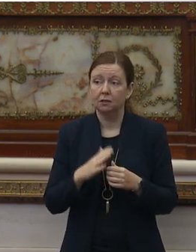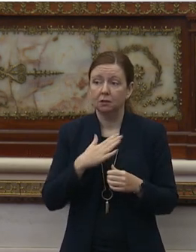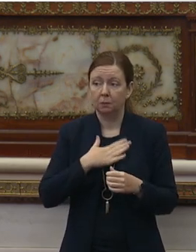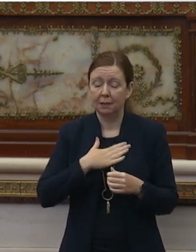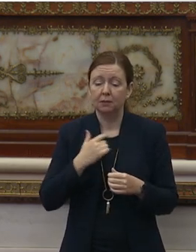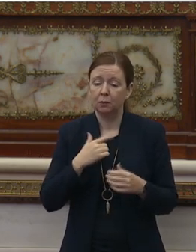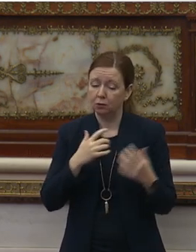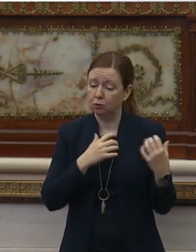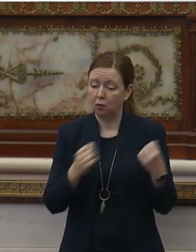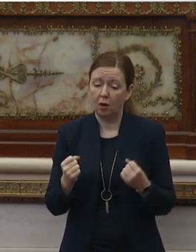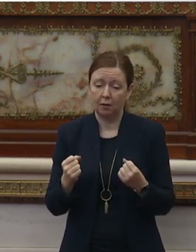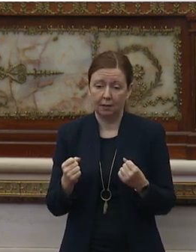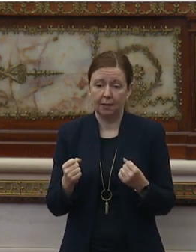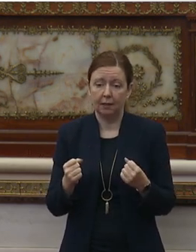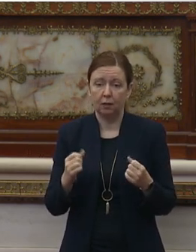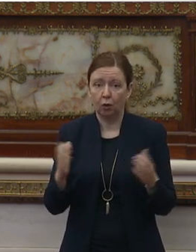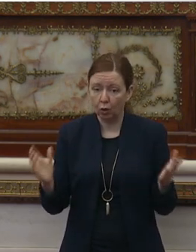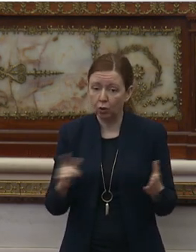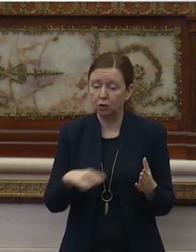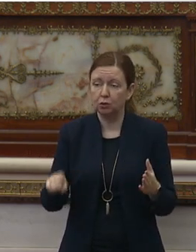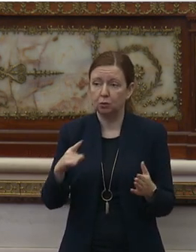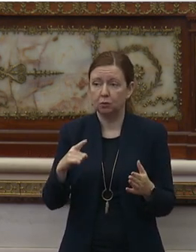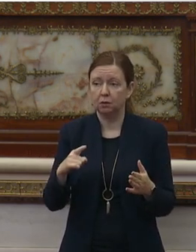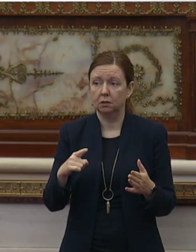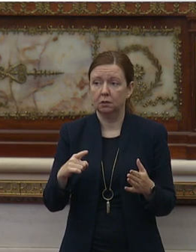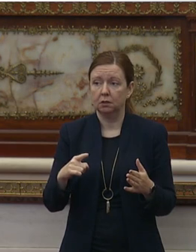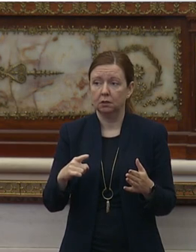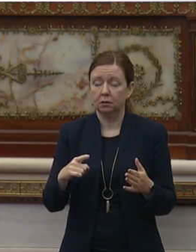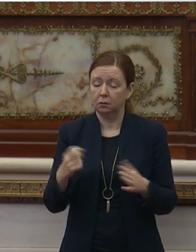we strongly urge council to please